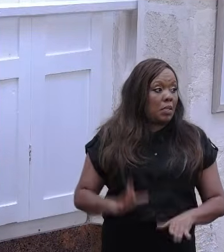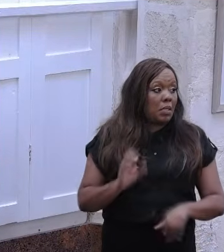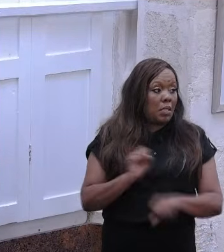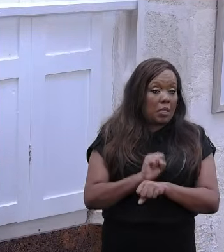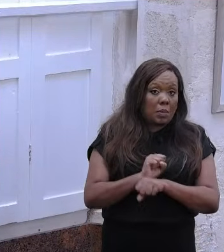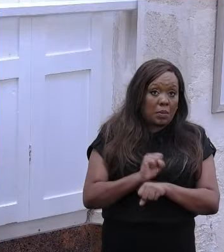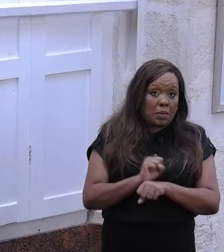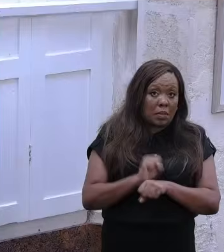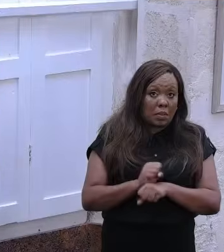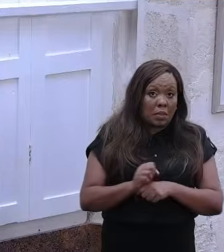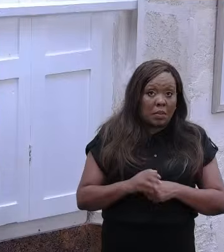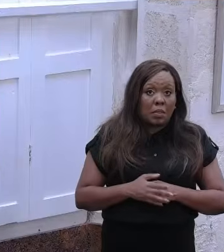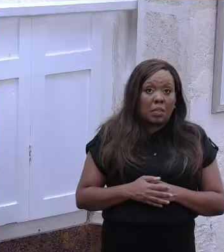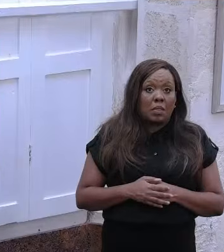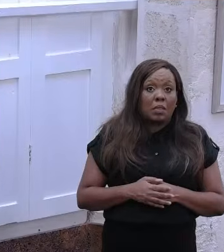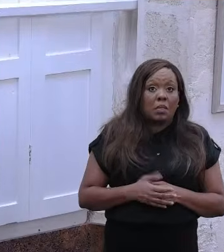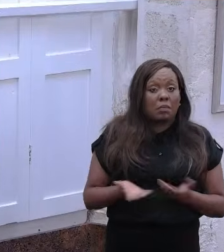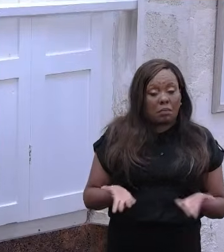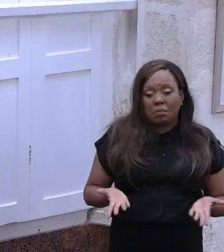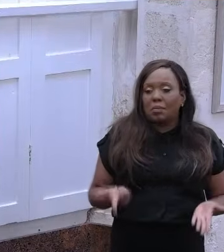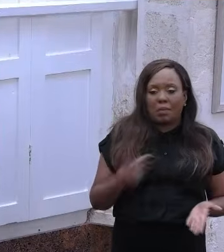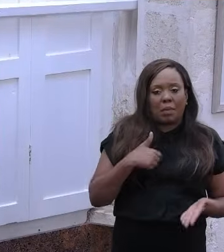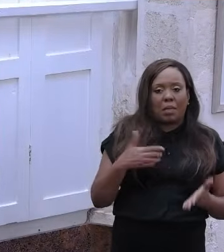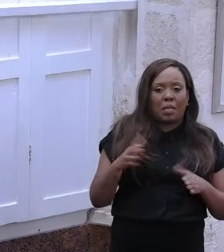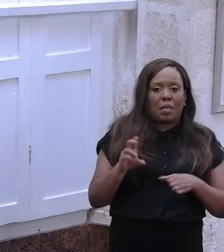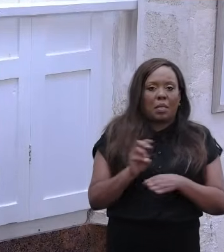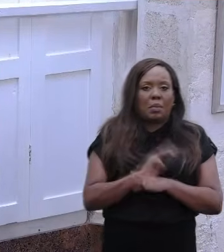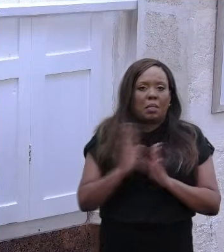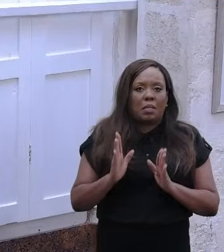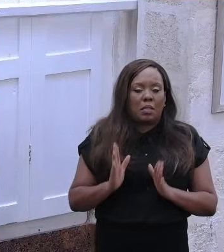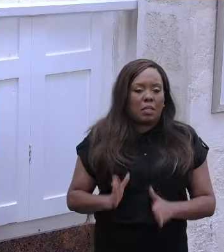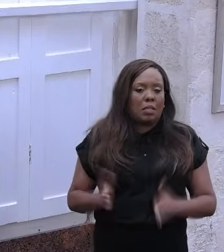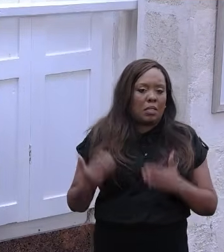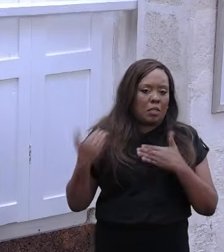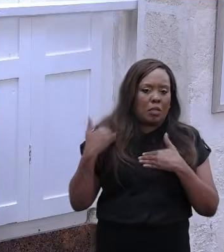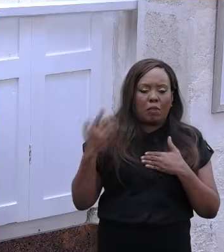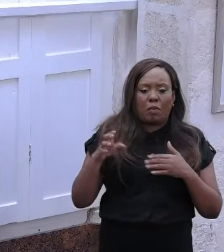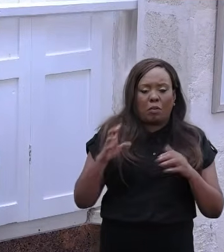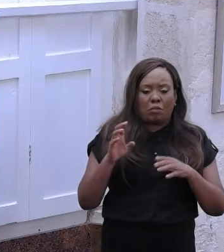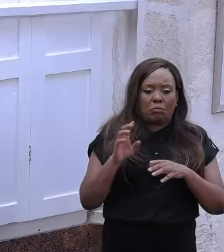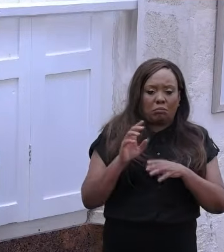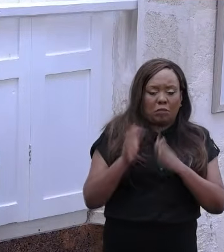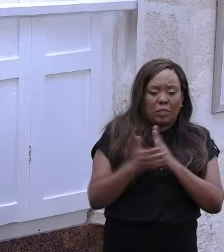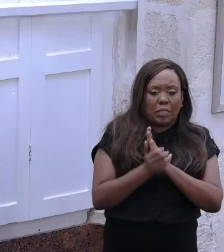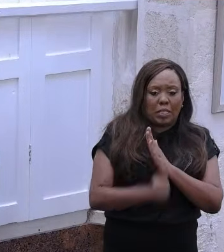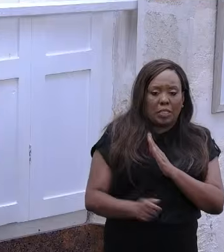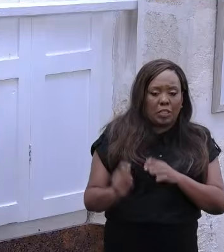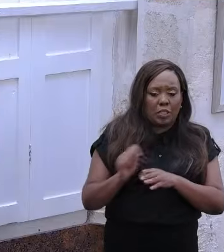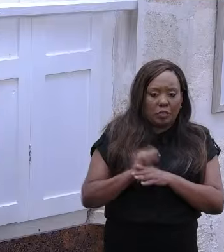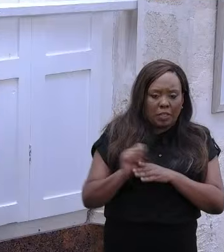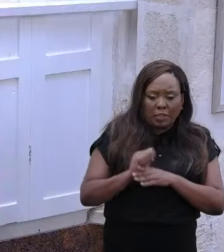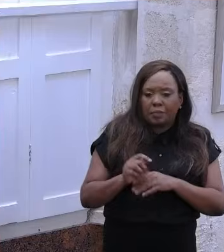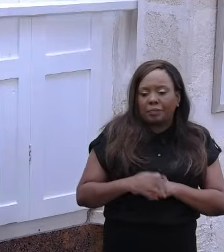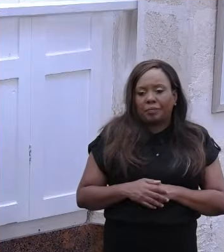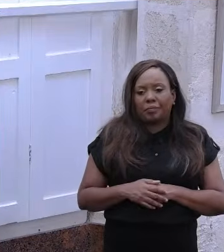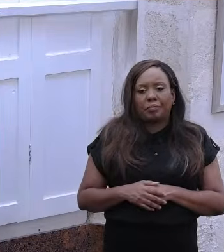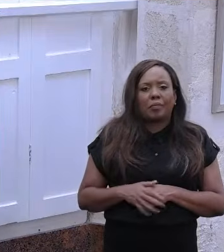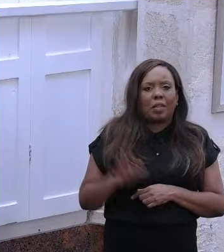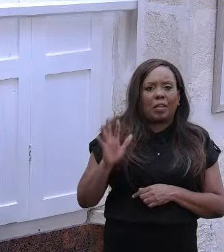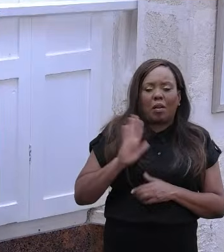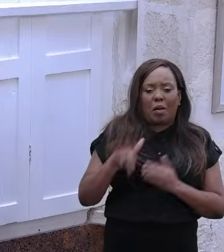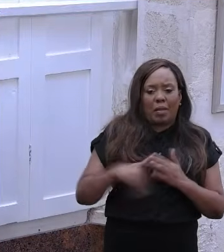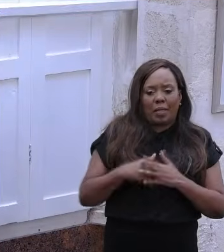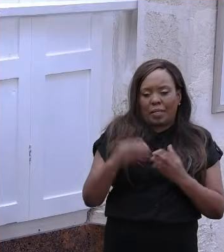and vocational training, and therefore shortages in skills will come to my desk.